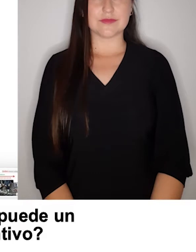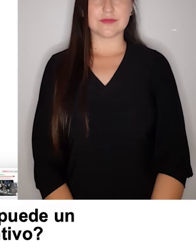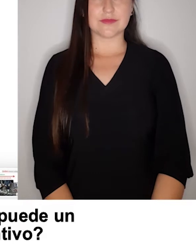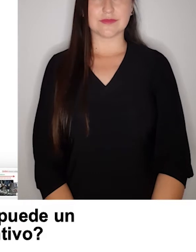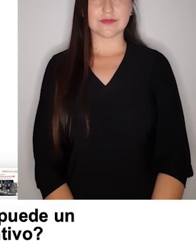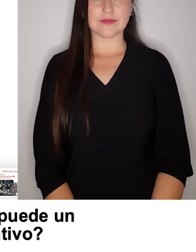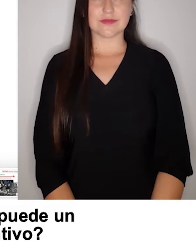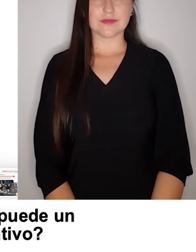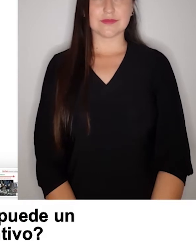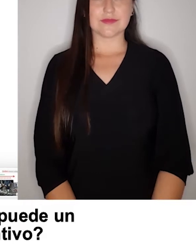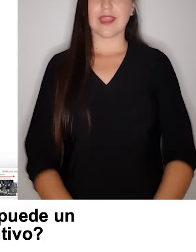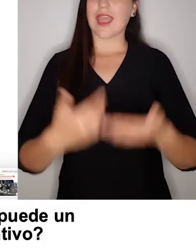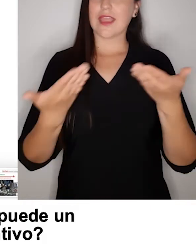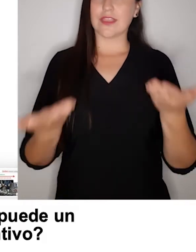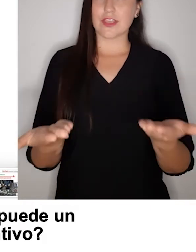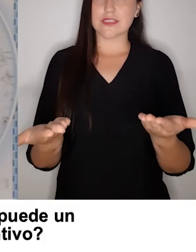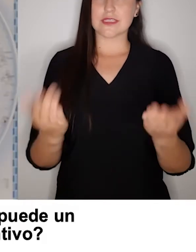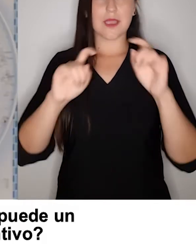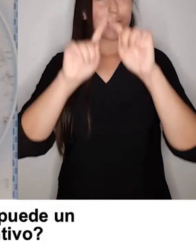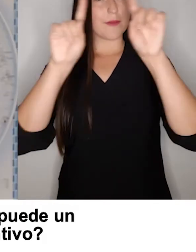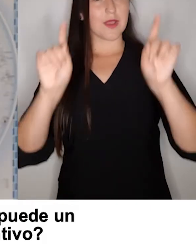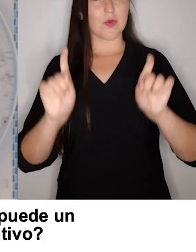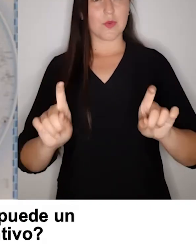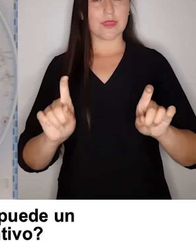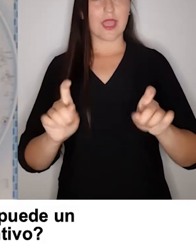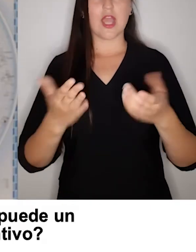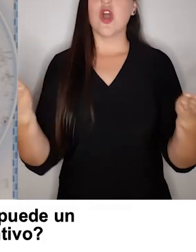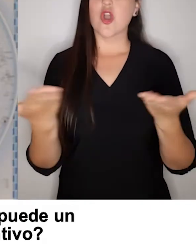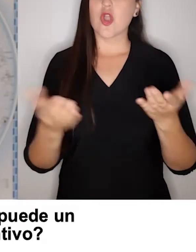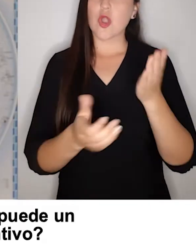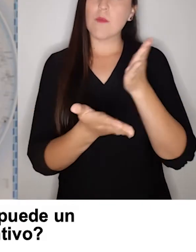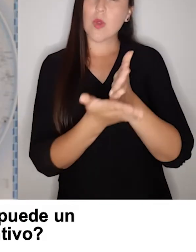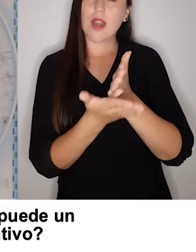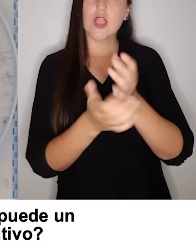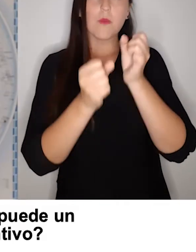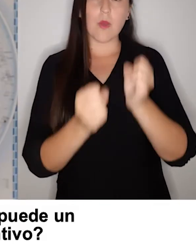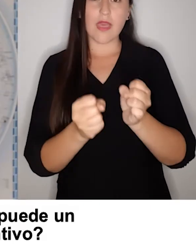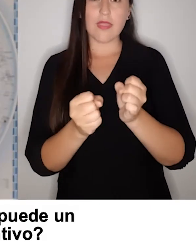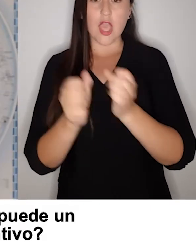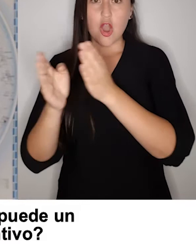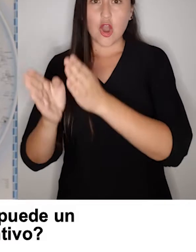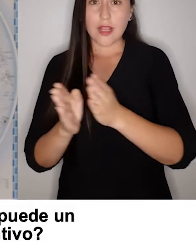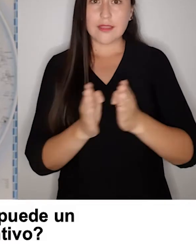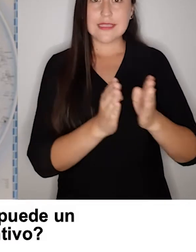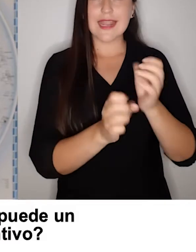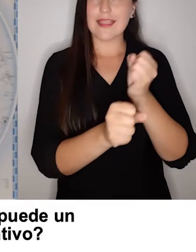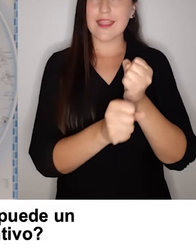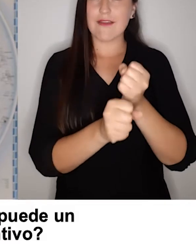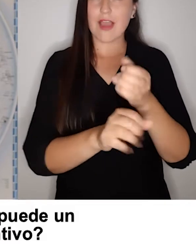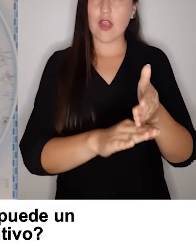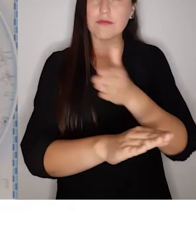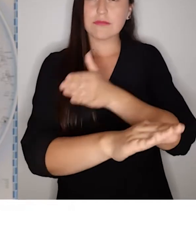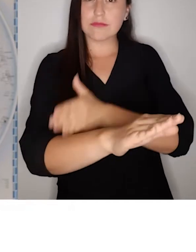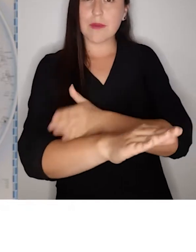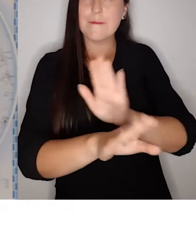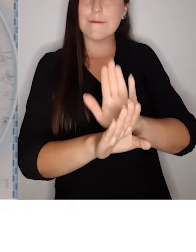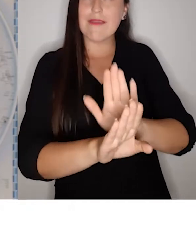And then the question comes, how? How can a school organize its preventive